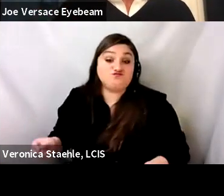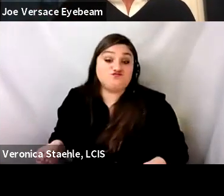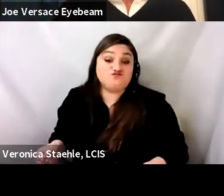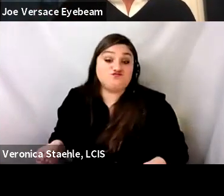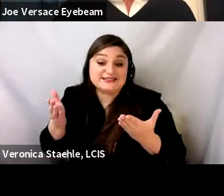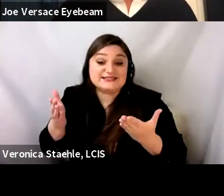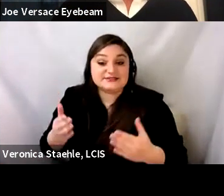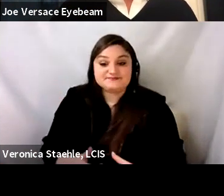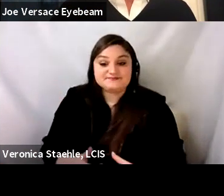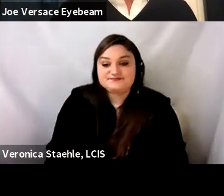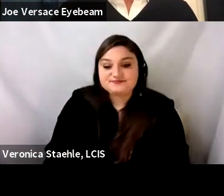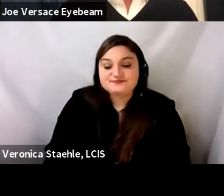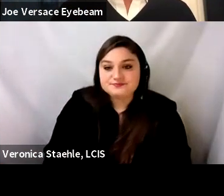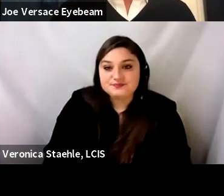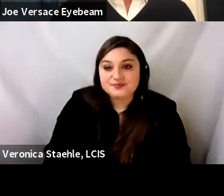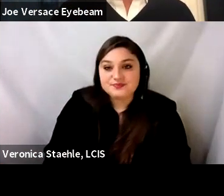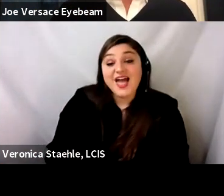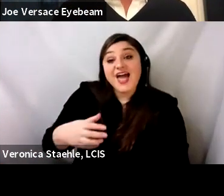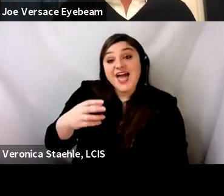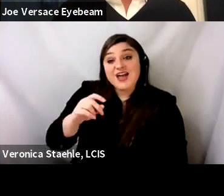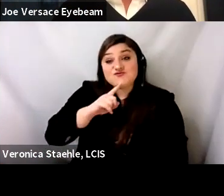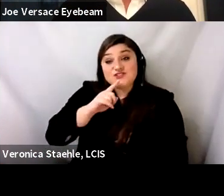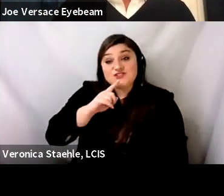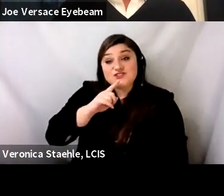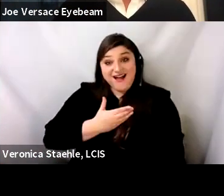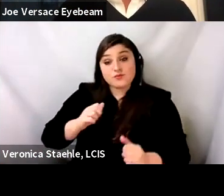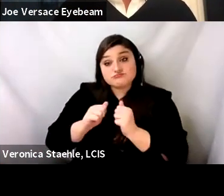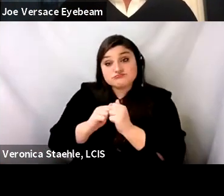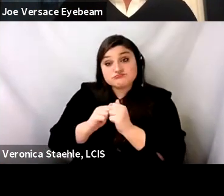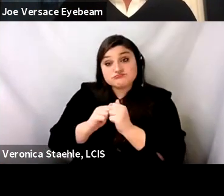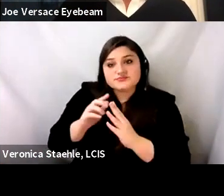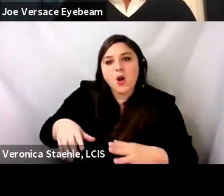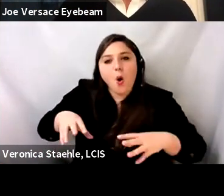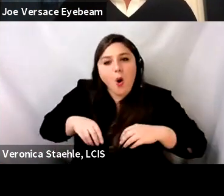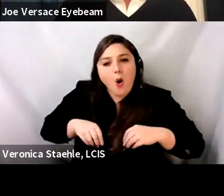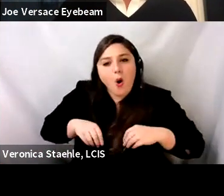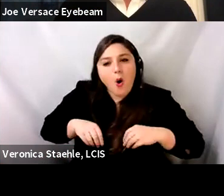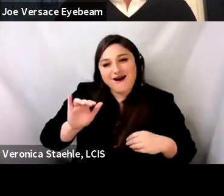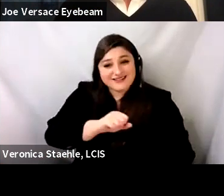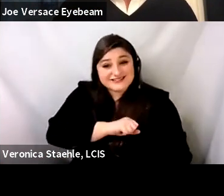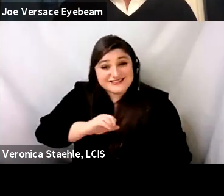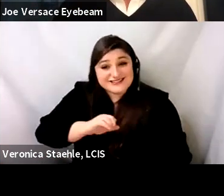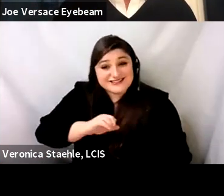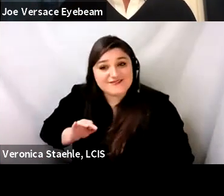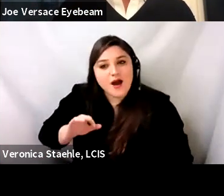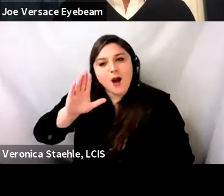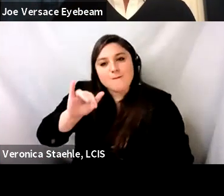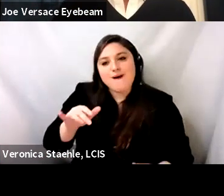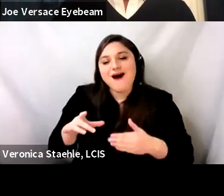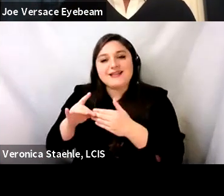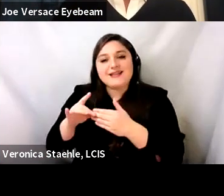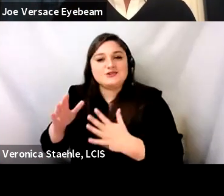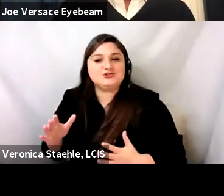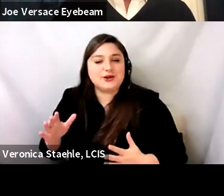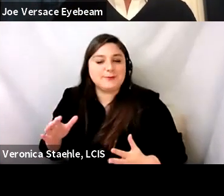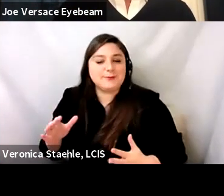the initiative is owned by the staff and by the leadership organizationally and has been. And I believe